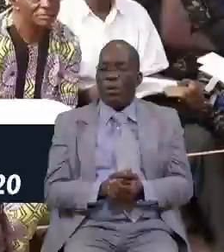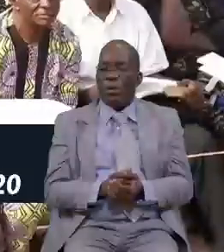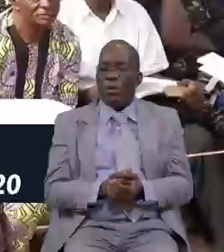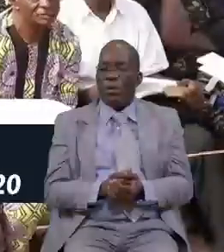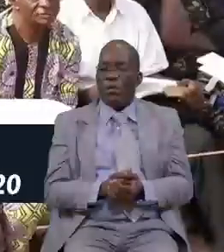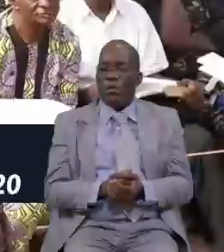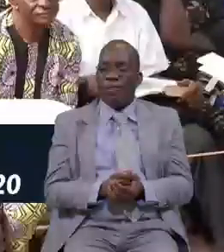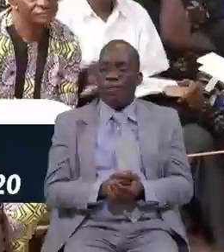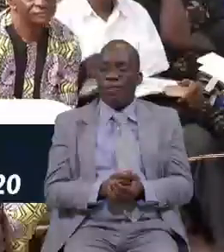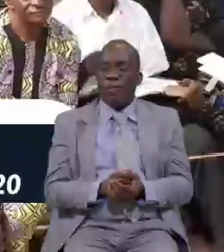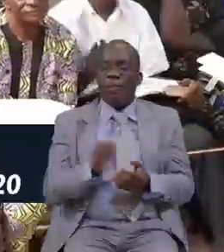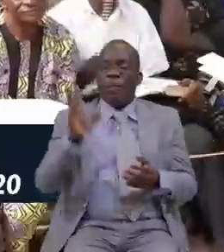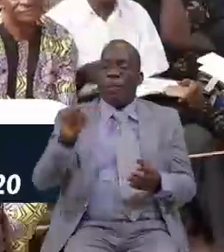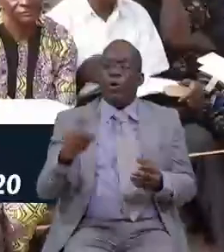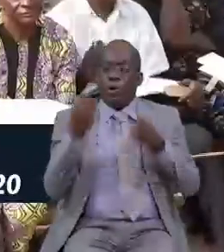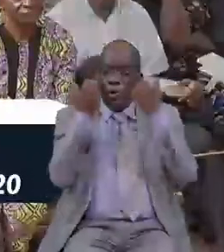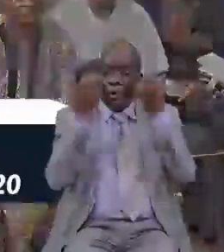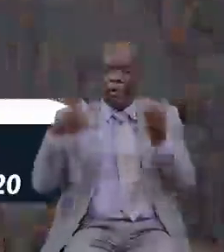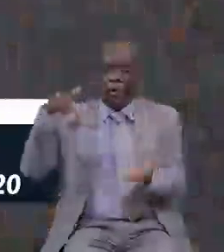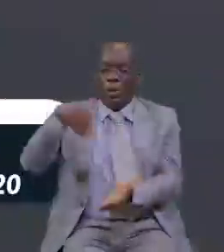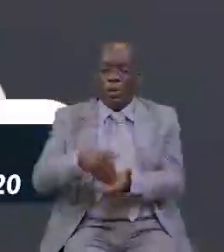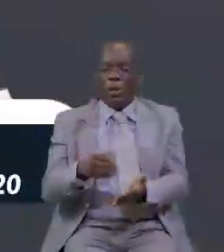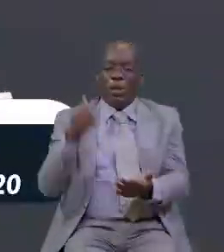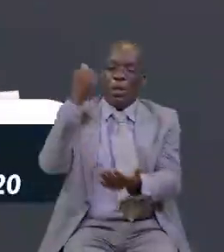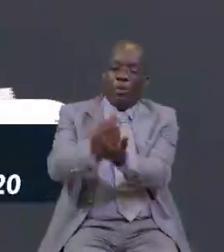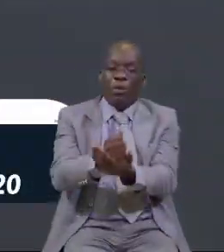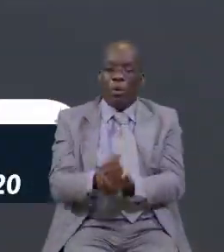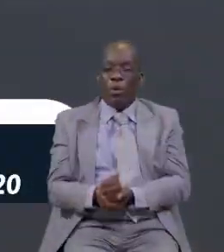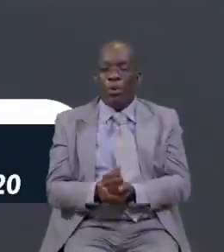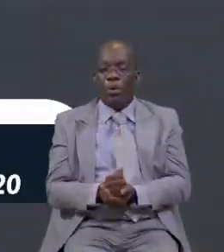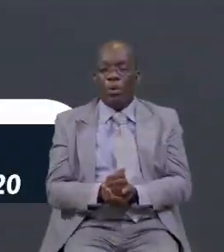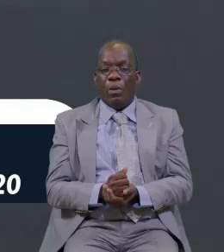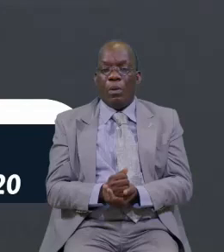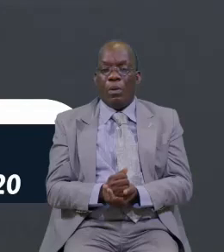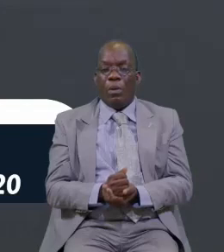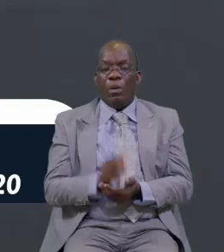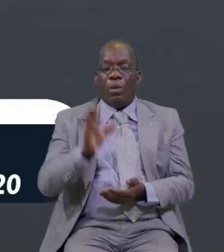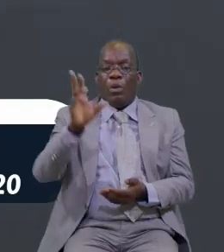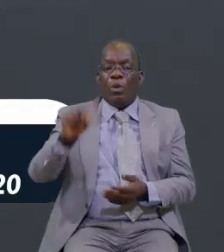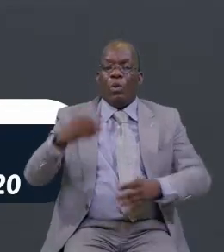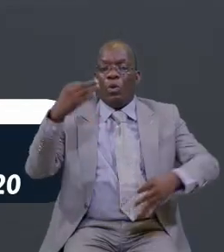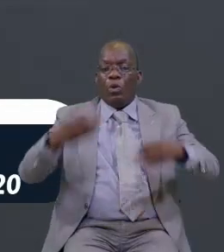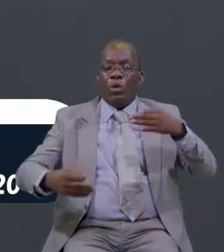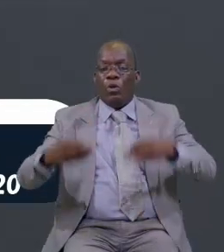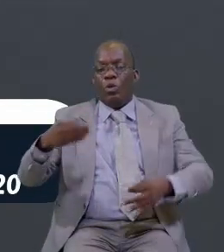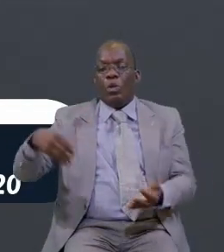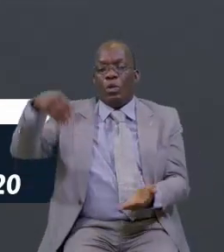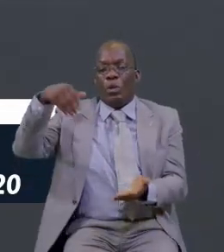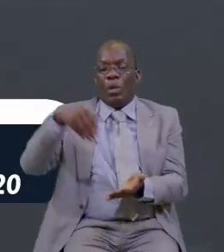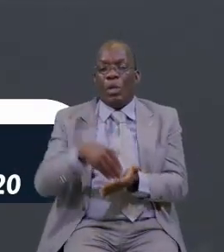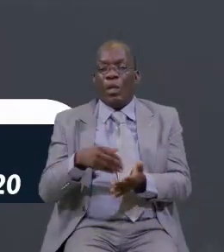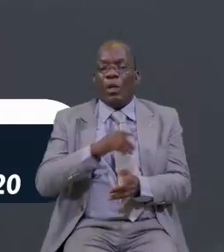No shame again. And there is no judgment anymore. Once you believe on